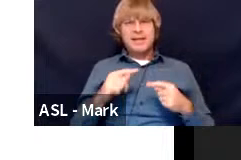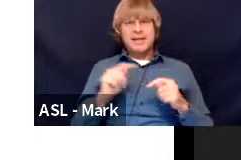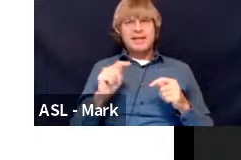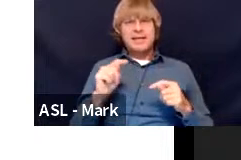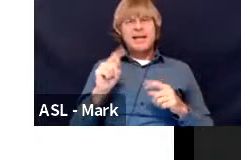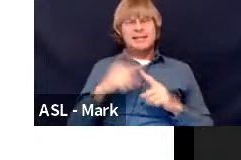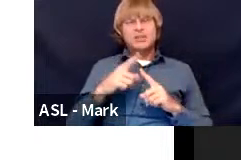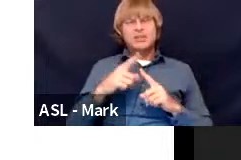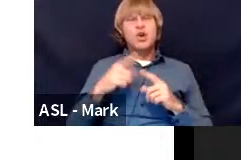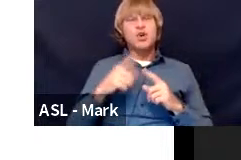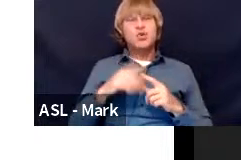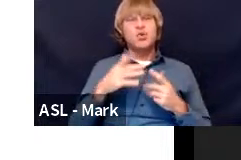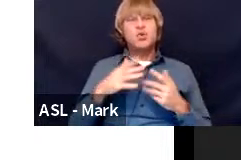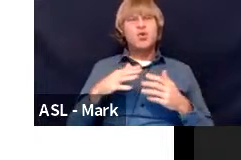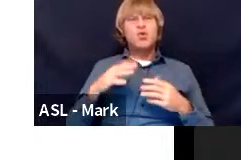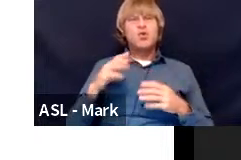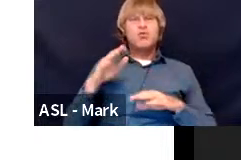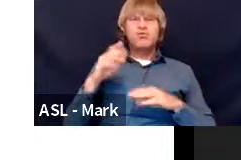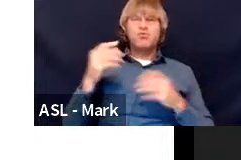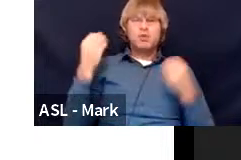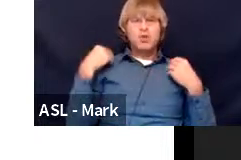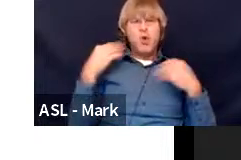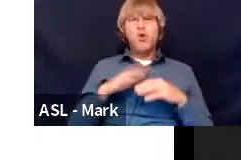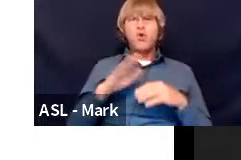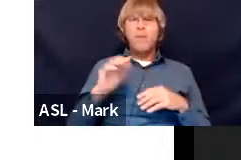essentially coat your back with